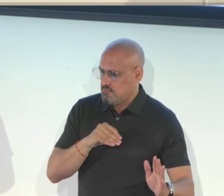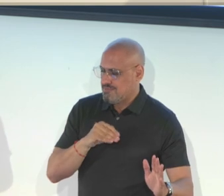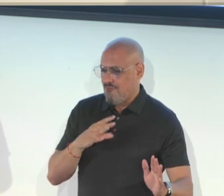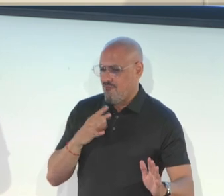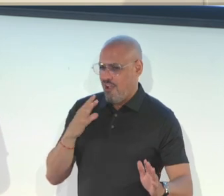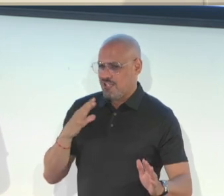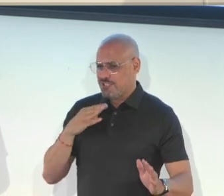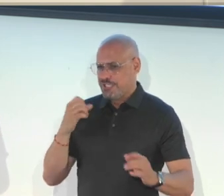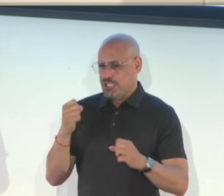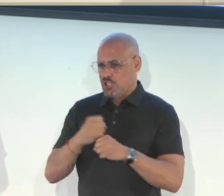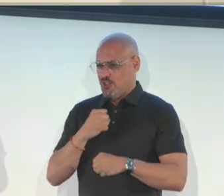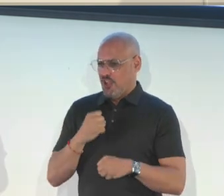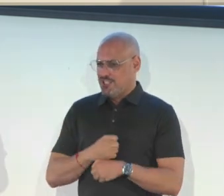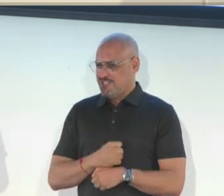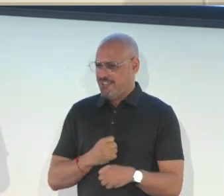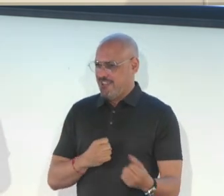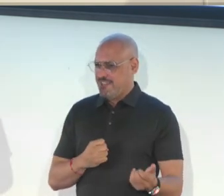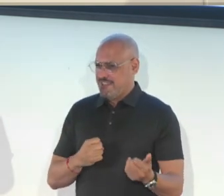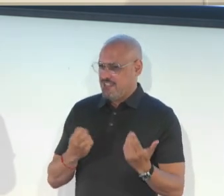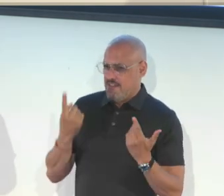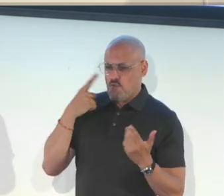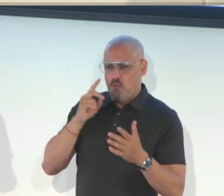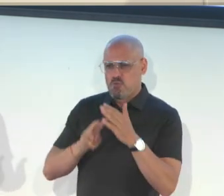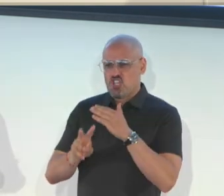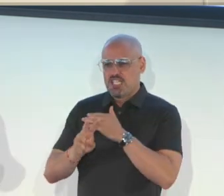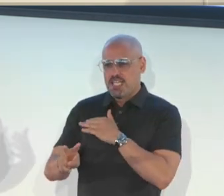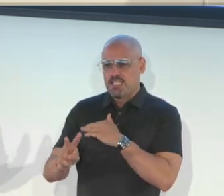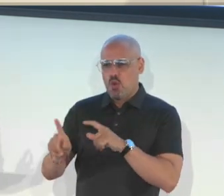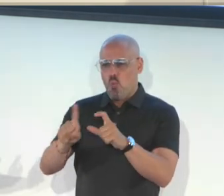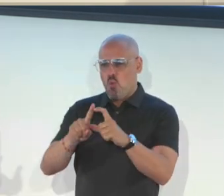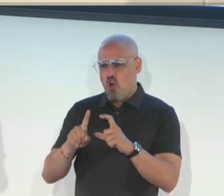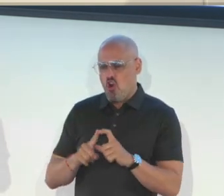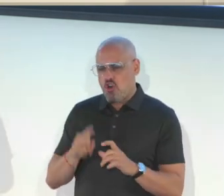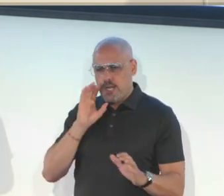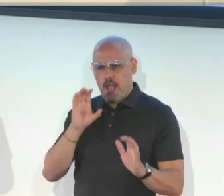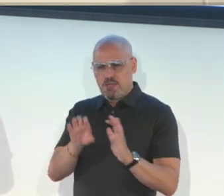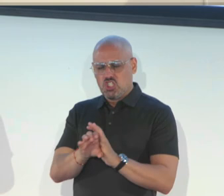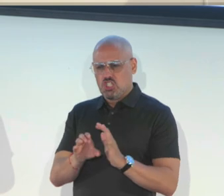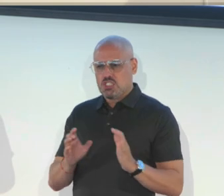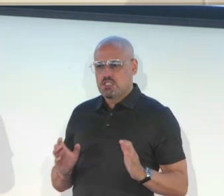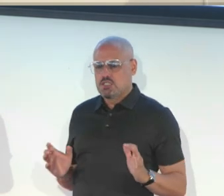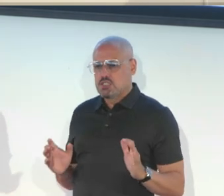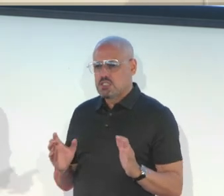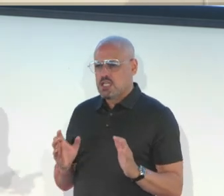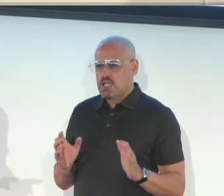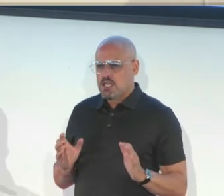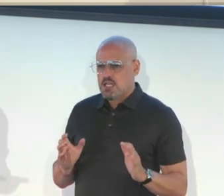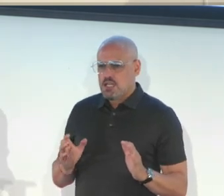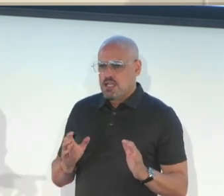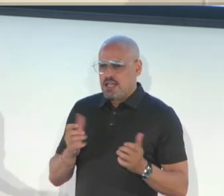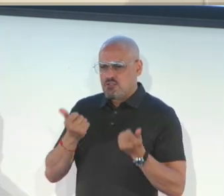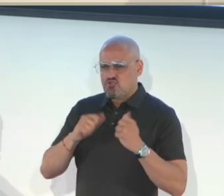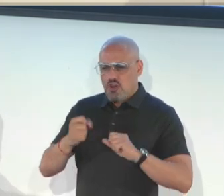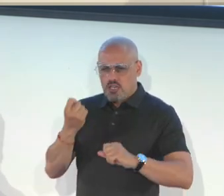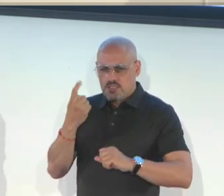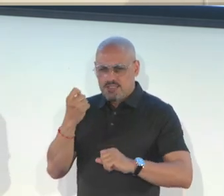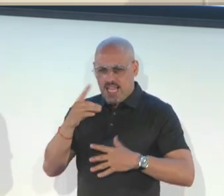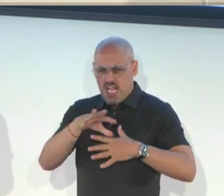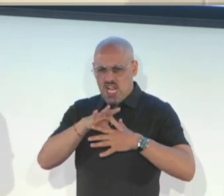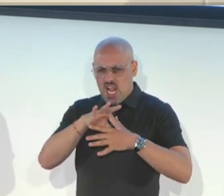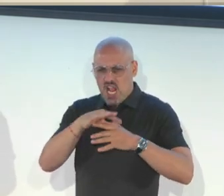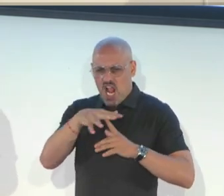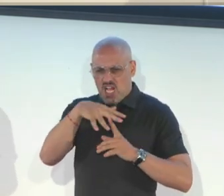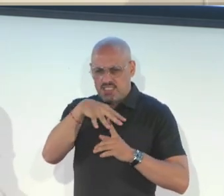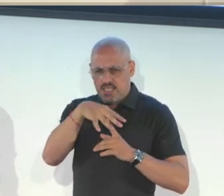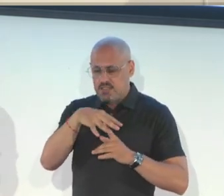fancy statistics to predict words, images, and try to understand context,